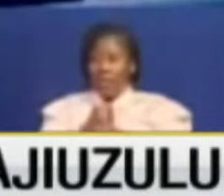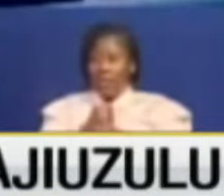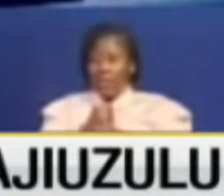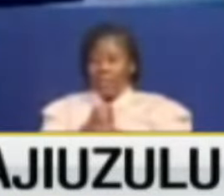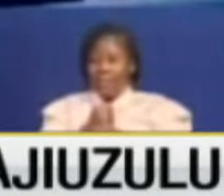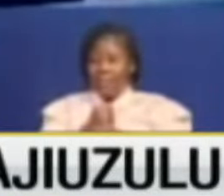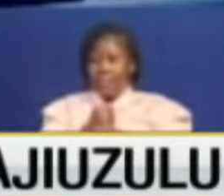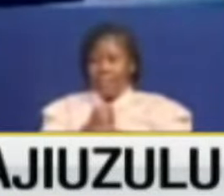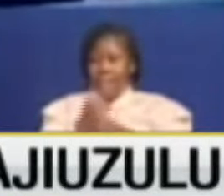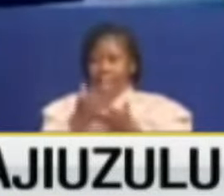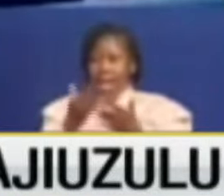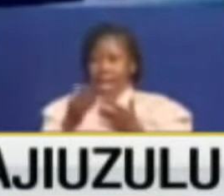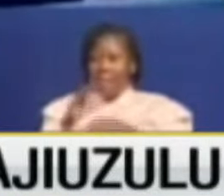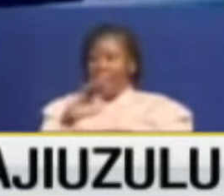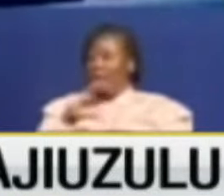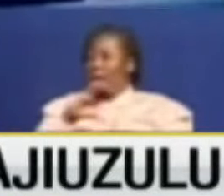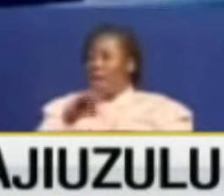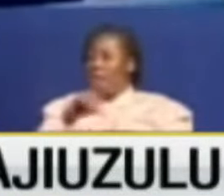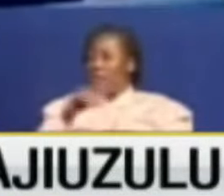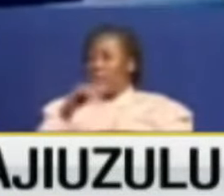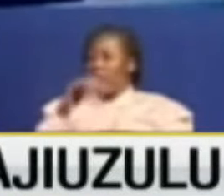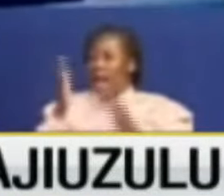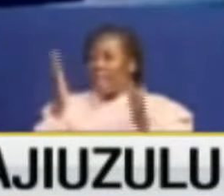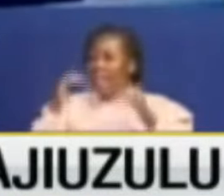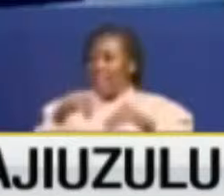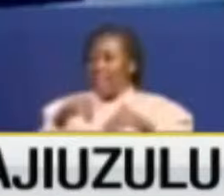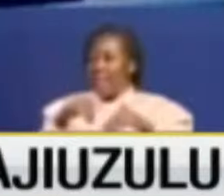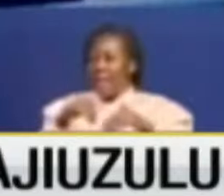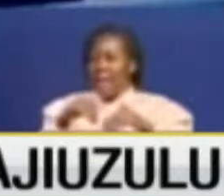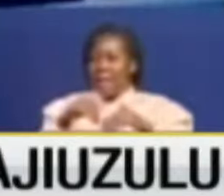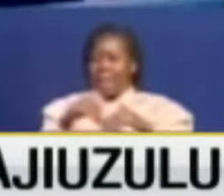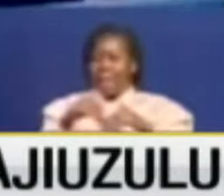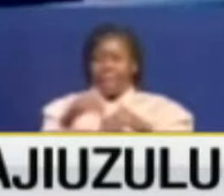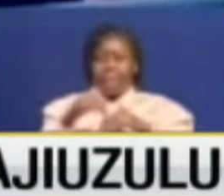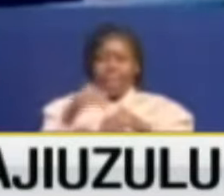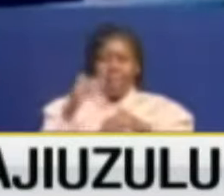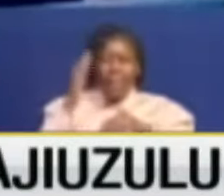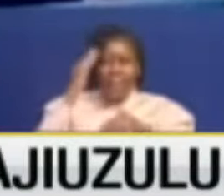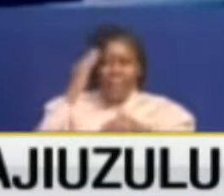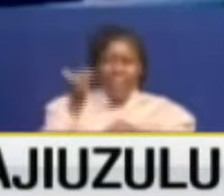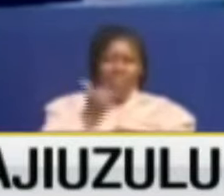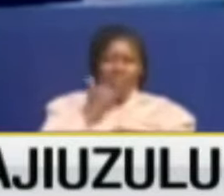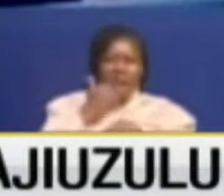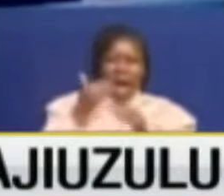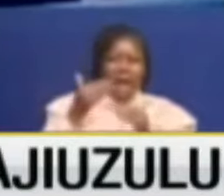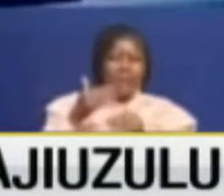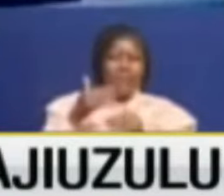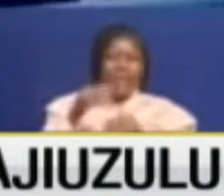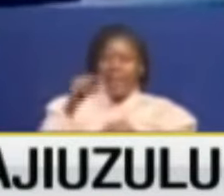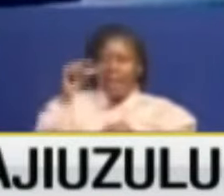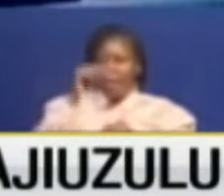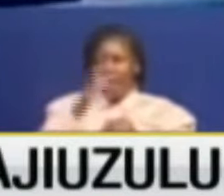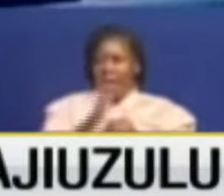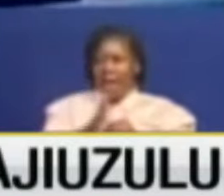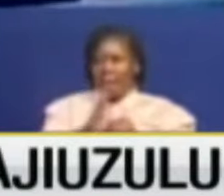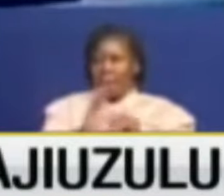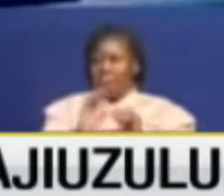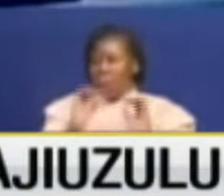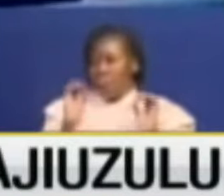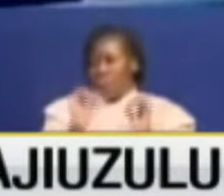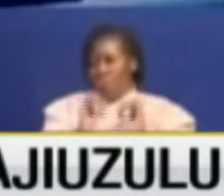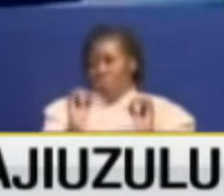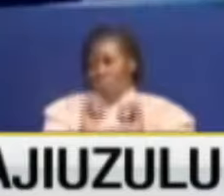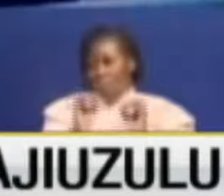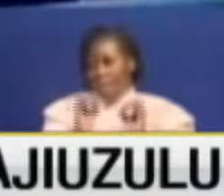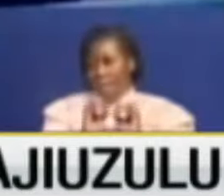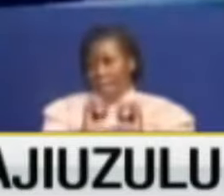here. The County Assembly of Meru has not discovered wrongs against Governor Kawira Mwangaza.